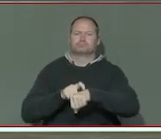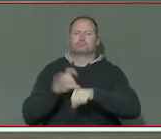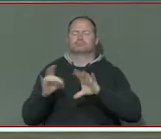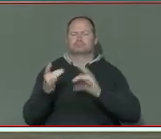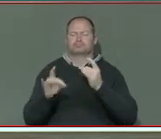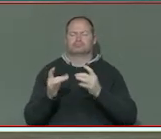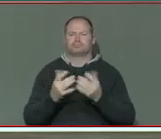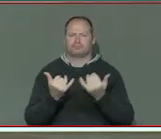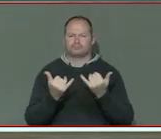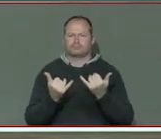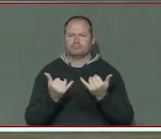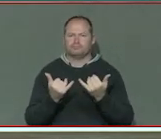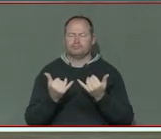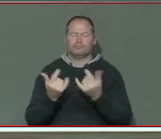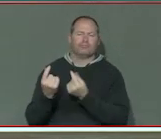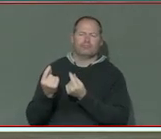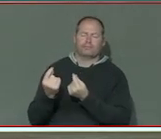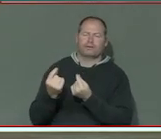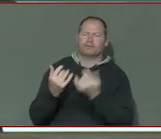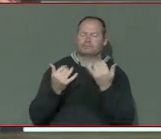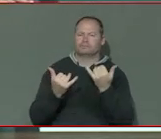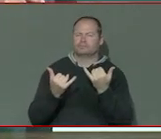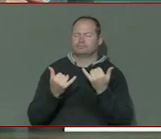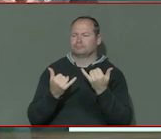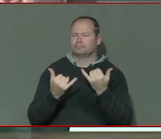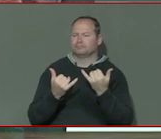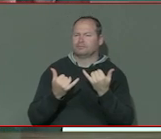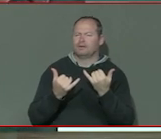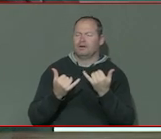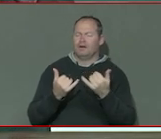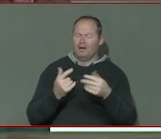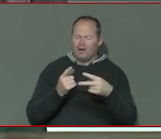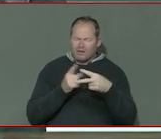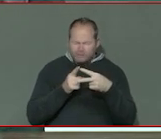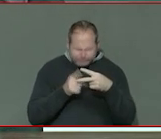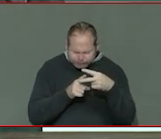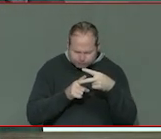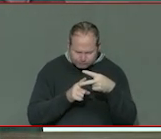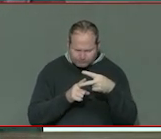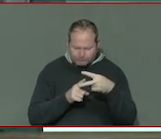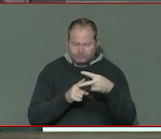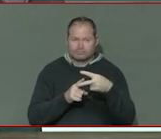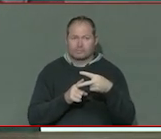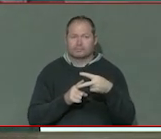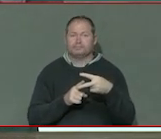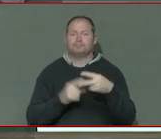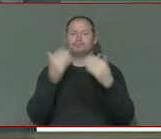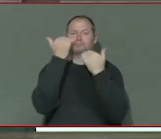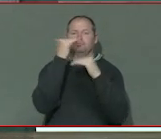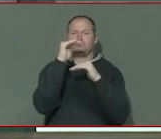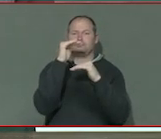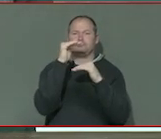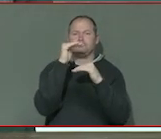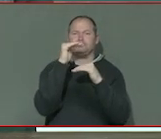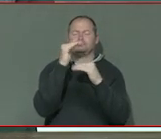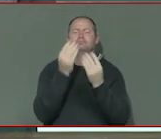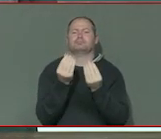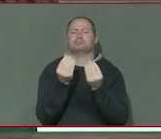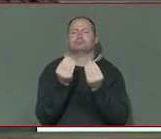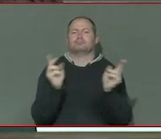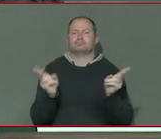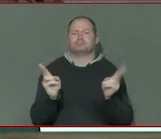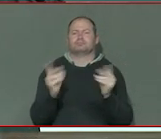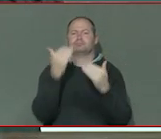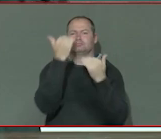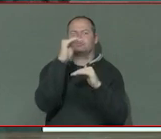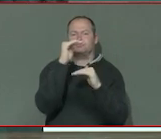you two things. The first one, there's normally a limit on that. A limit means